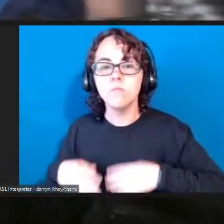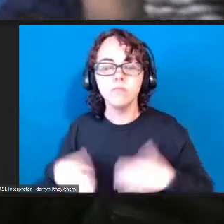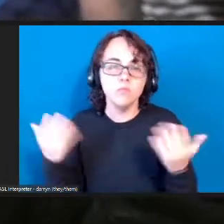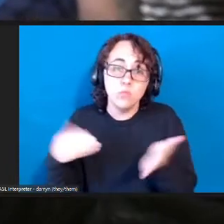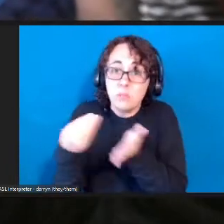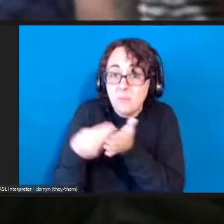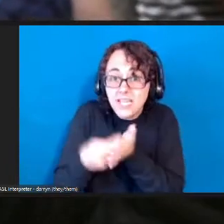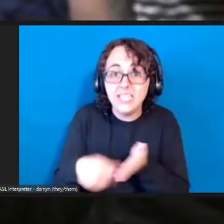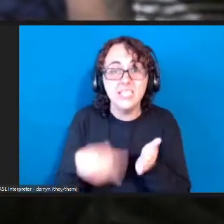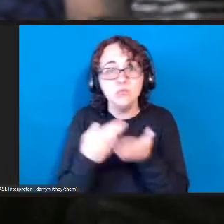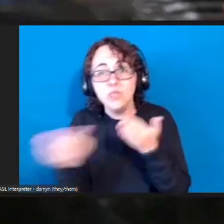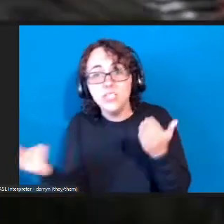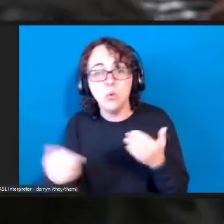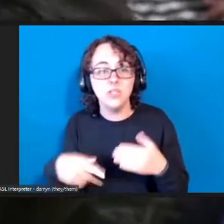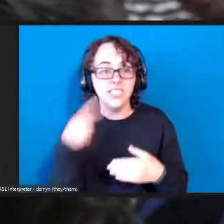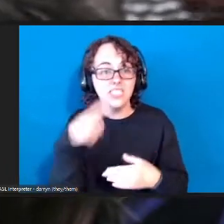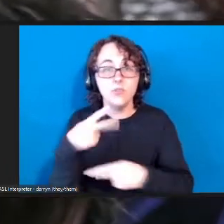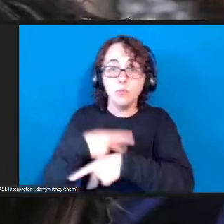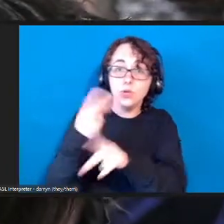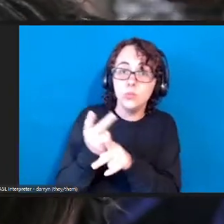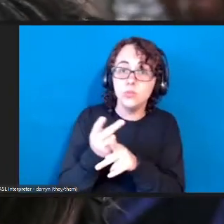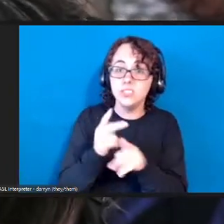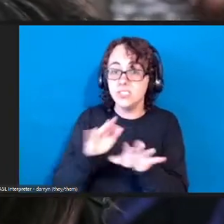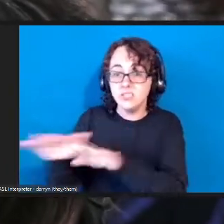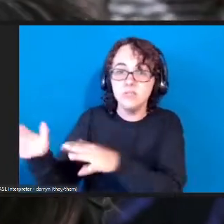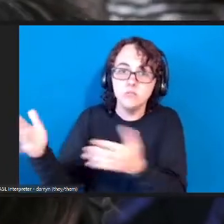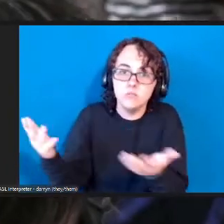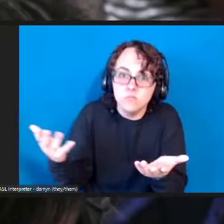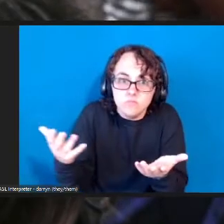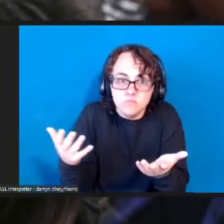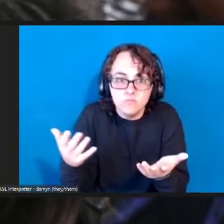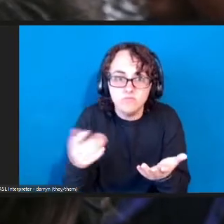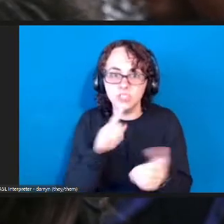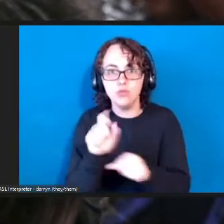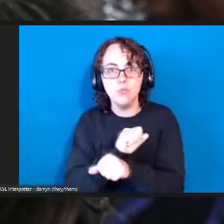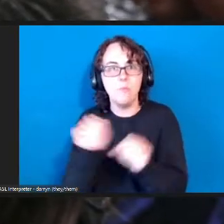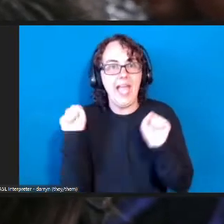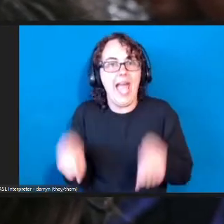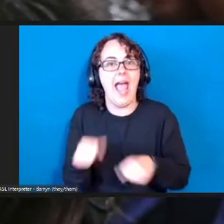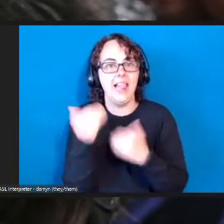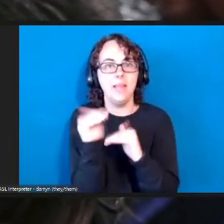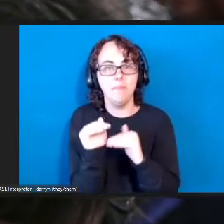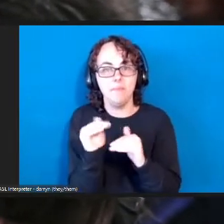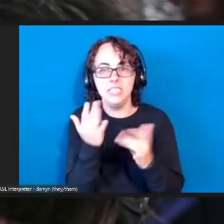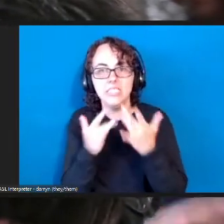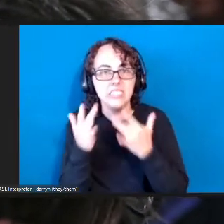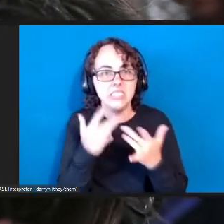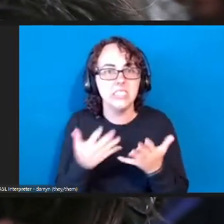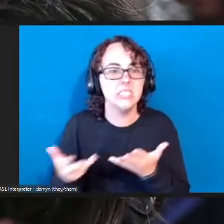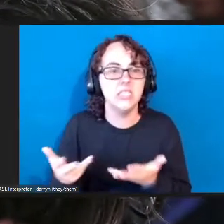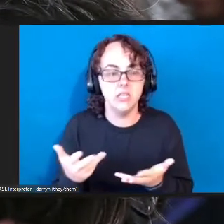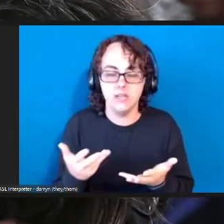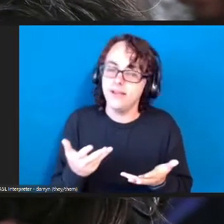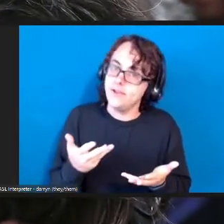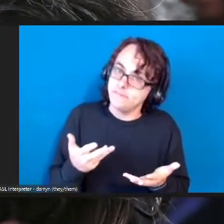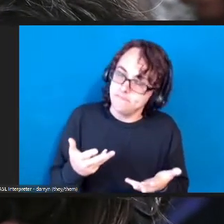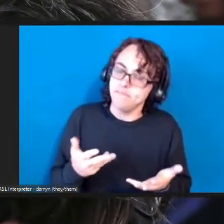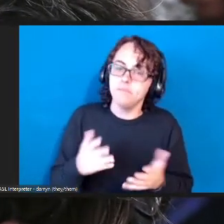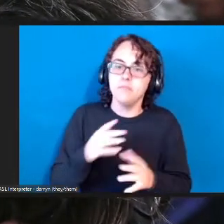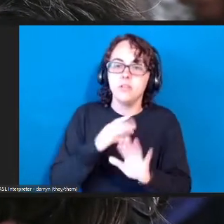things published, produced, presented sometimes. So, I mean, there's a huge hierarchy, all to say, I do